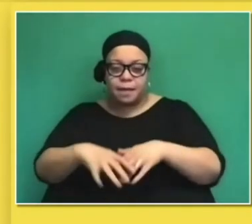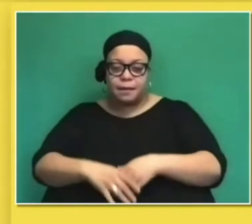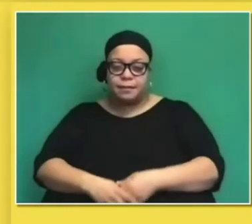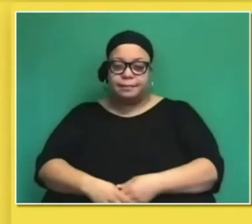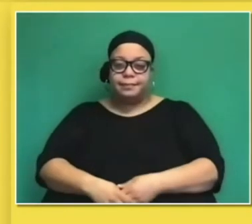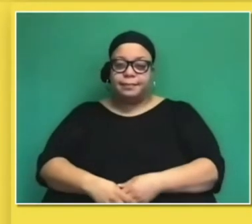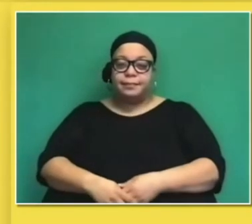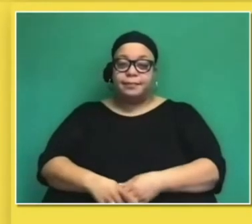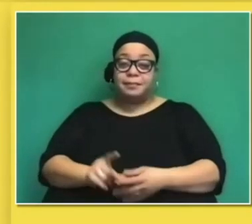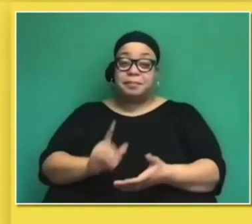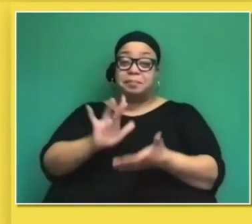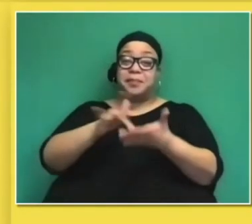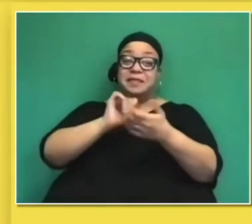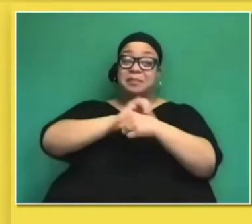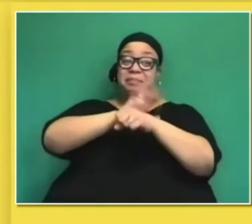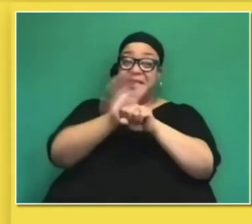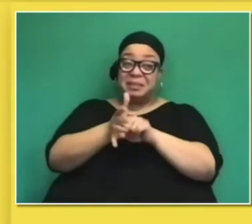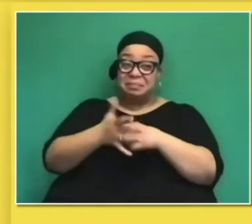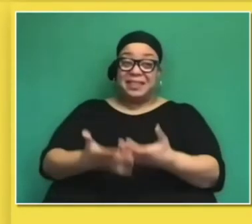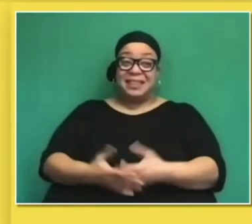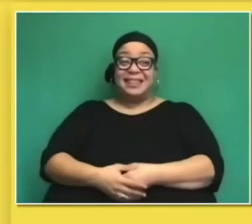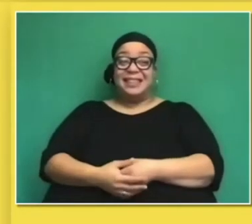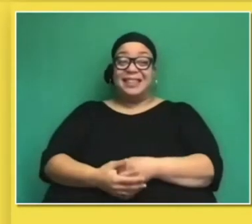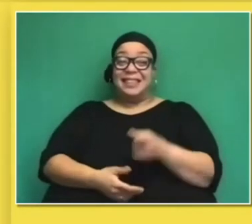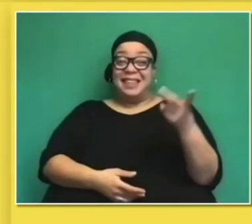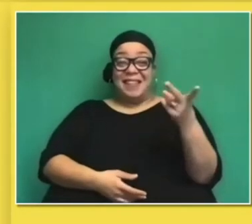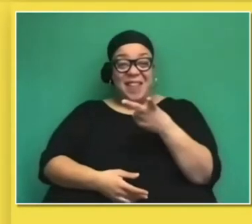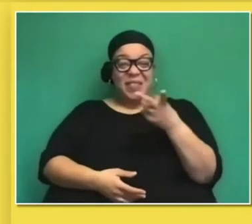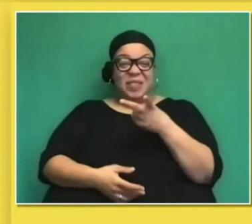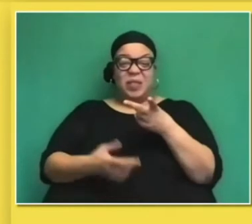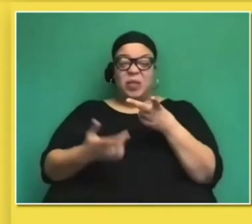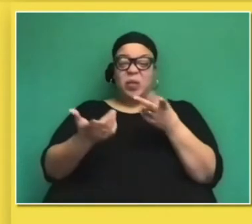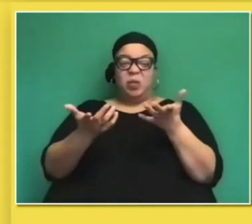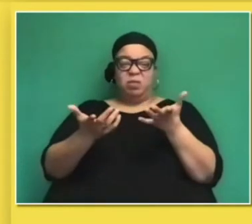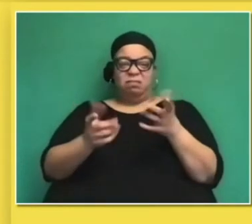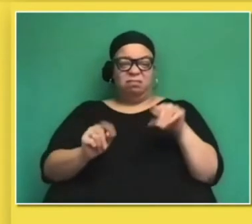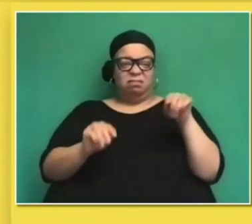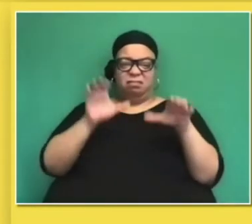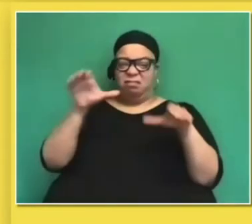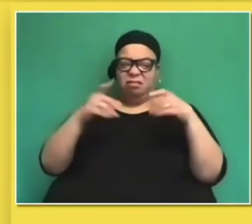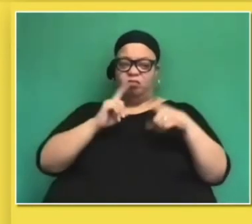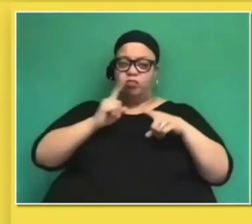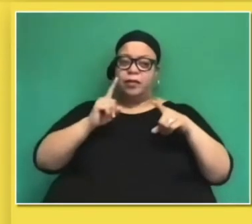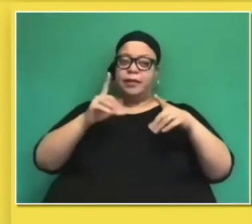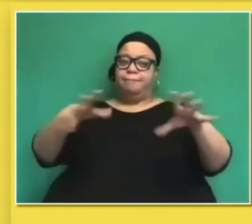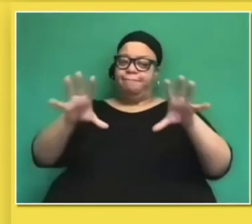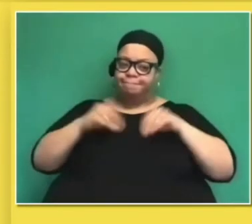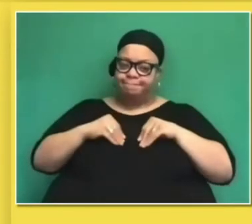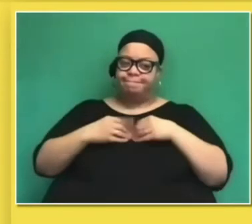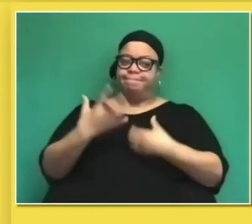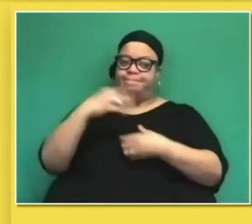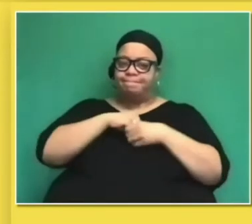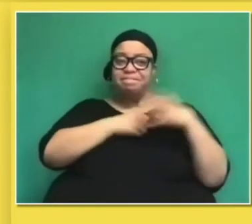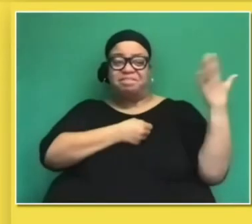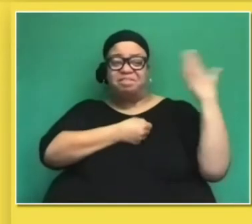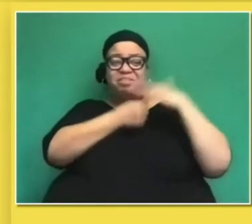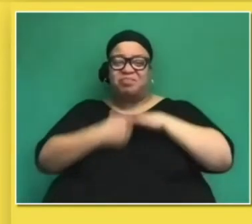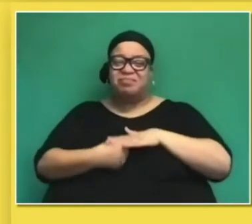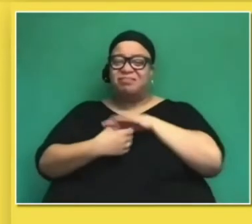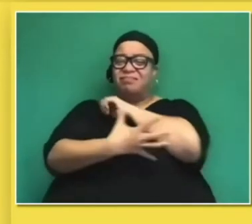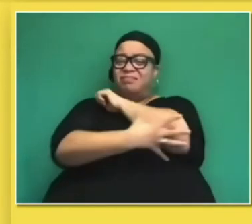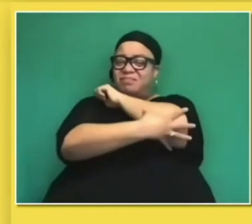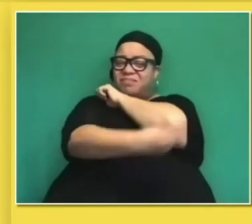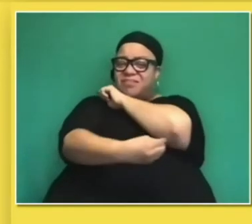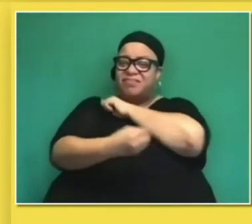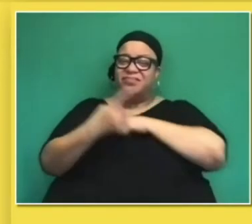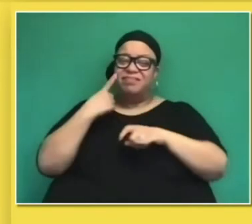they didn't fully embrace the poor people's agenda. That's for us to make. But both of them